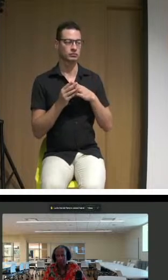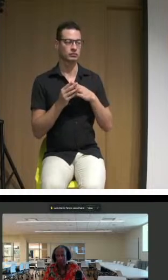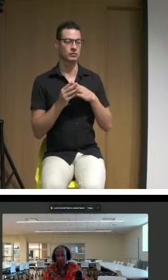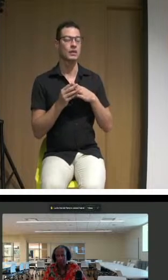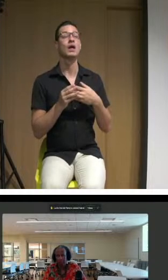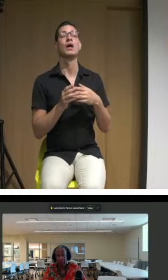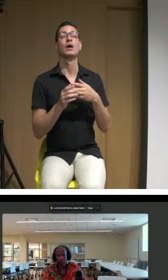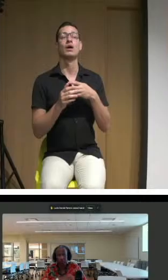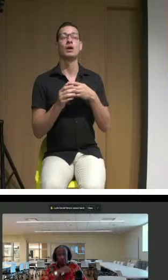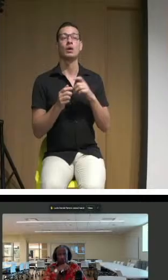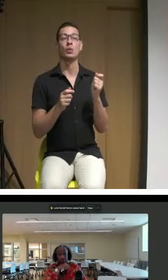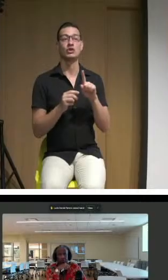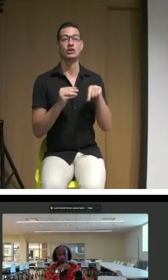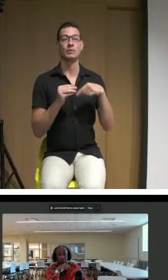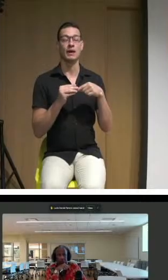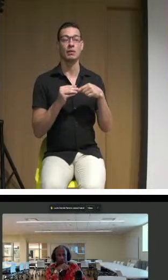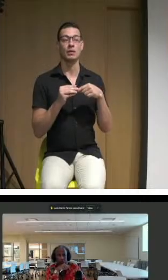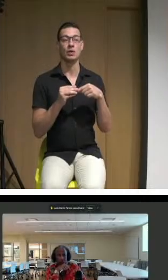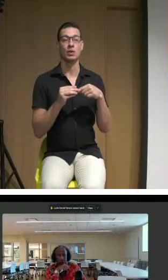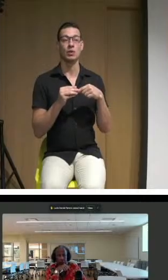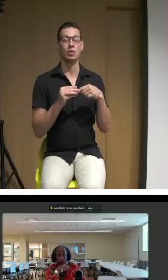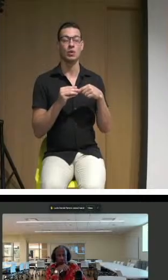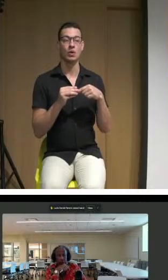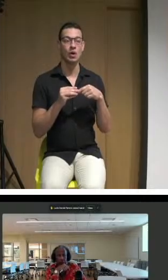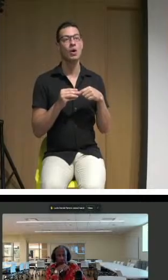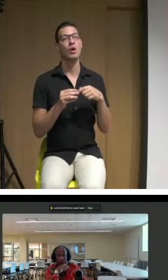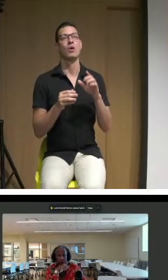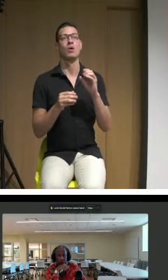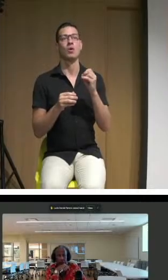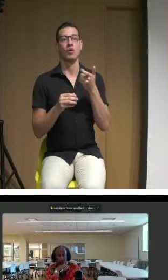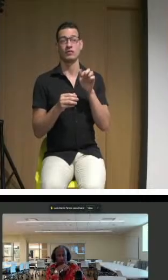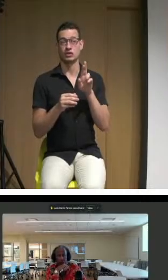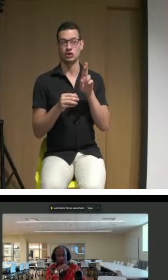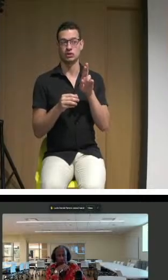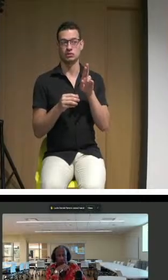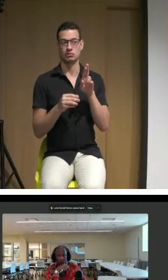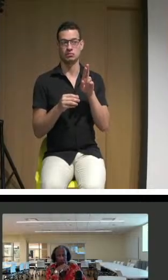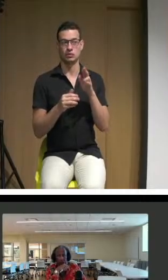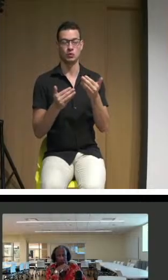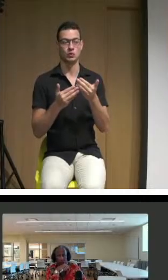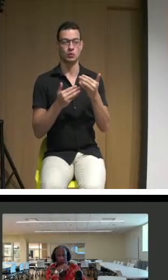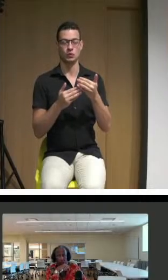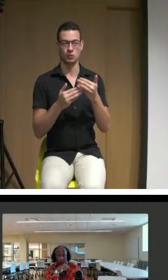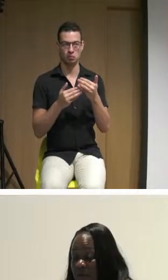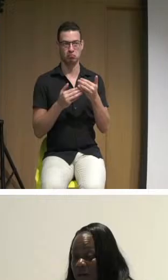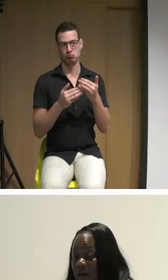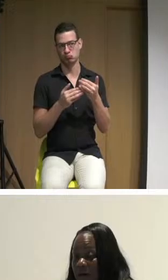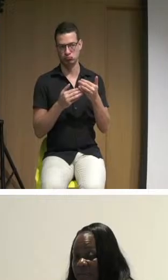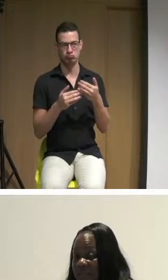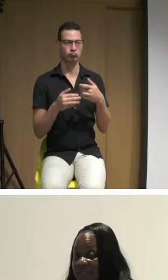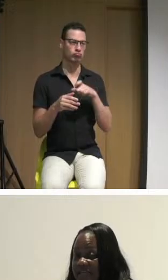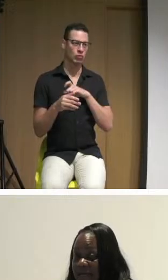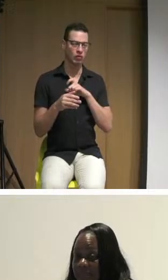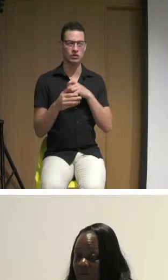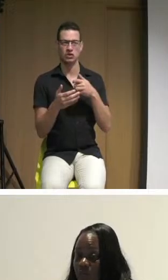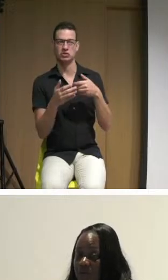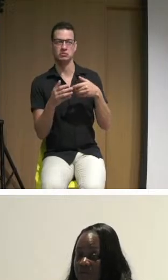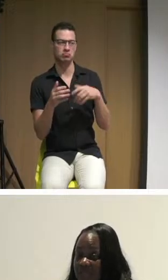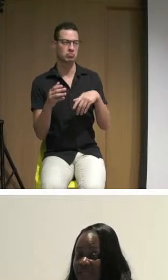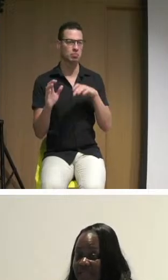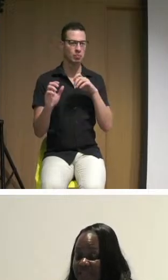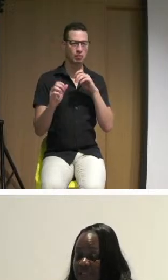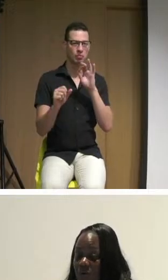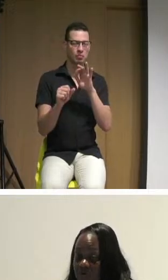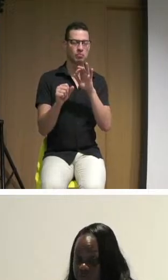officers. Is that something that we will discuss at this time? We can discuss that. And so anytime that we